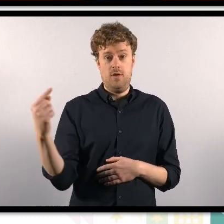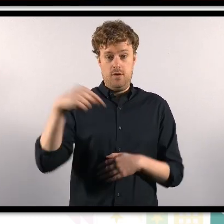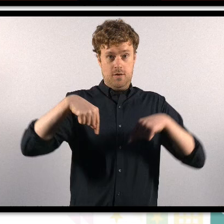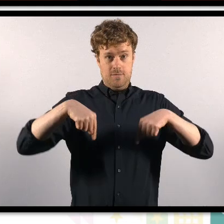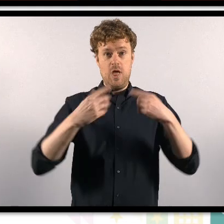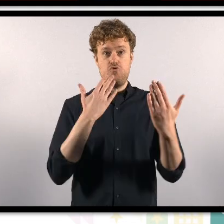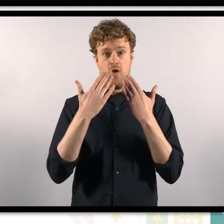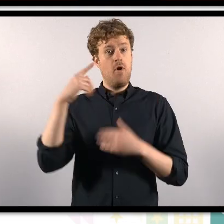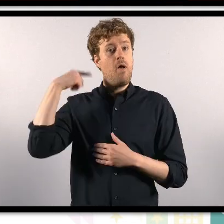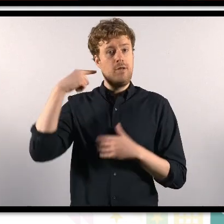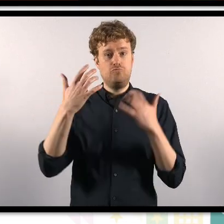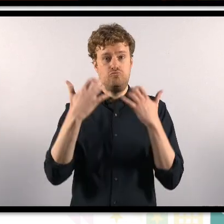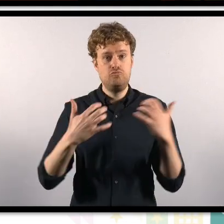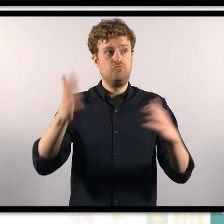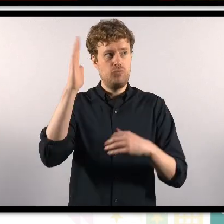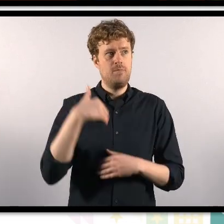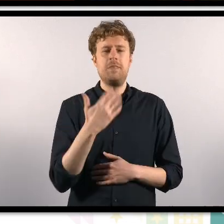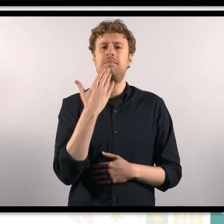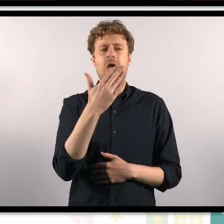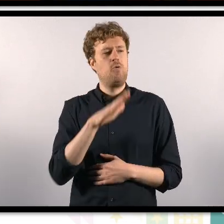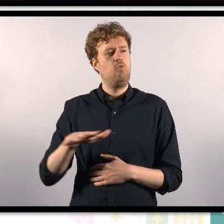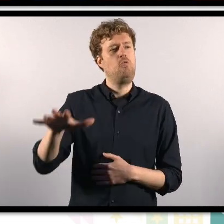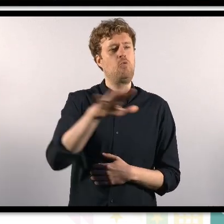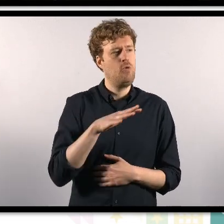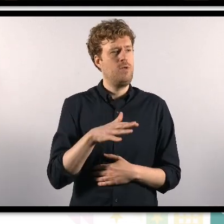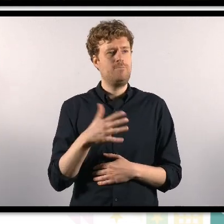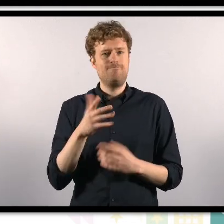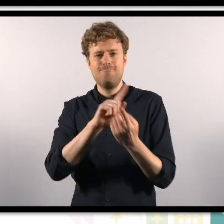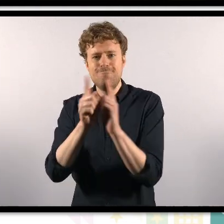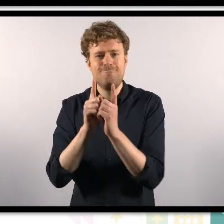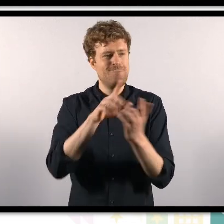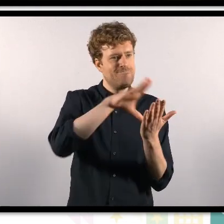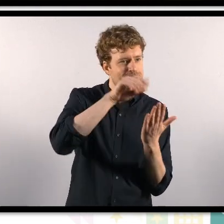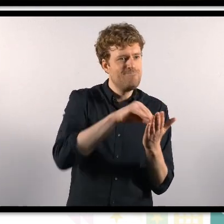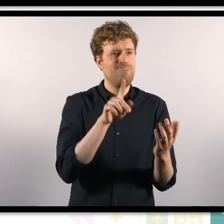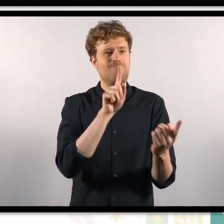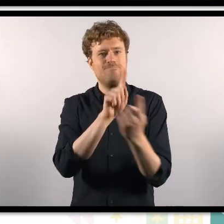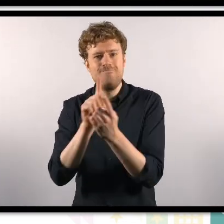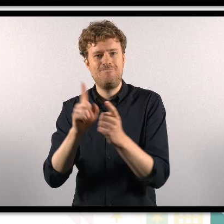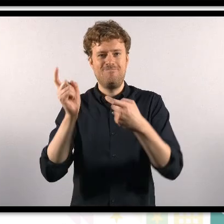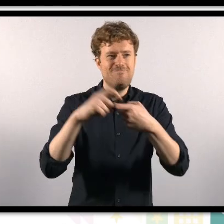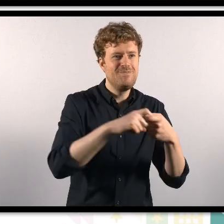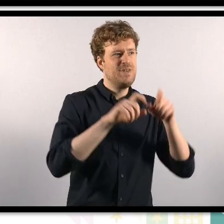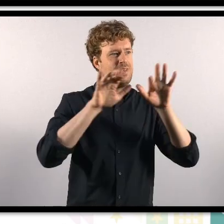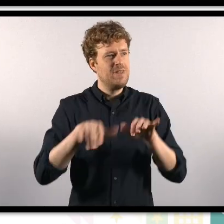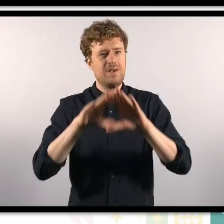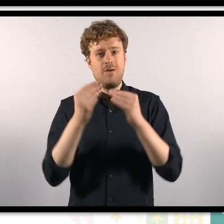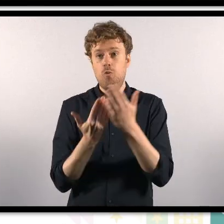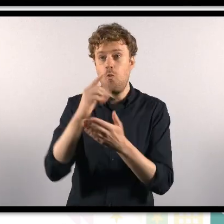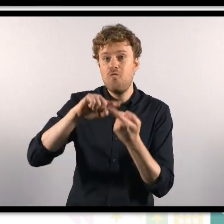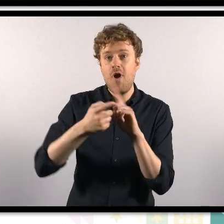So welcome and truly enjoy this week. So thank you very much all. Thanks for attending. Thank you, Chris.